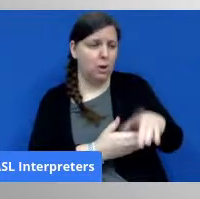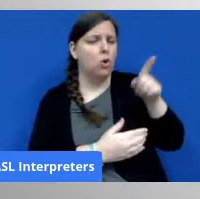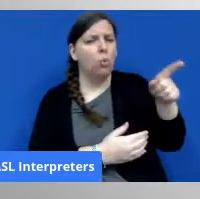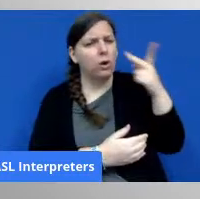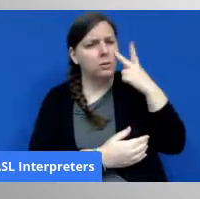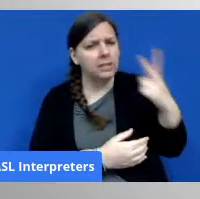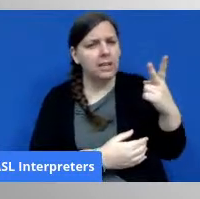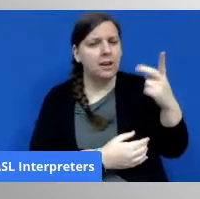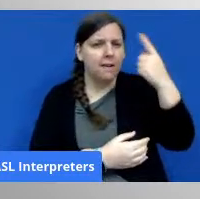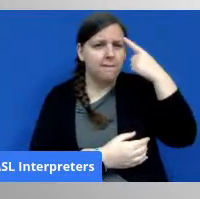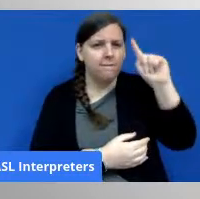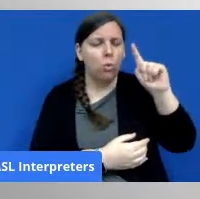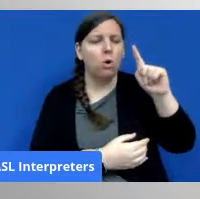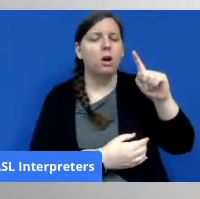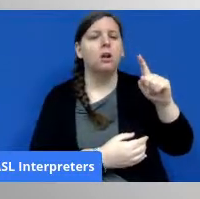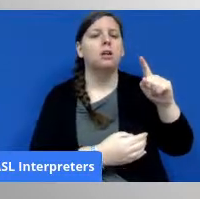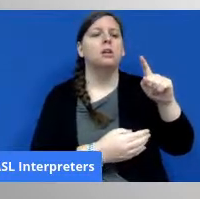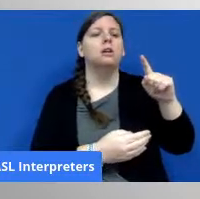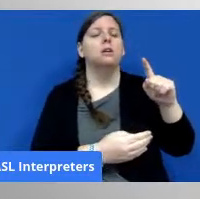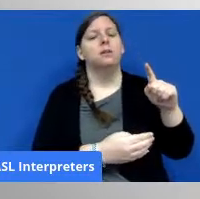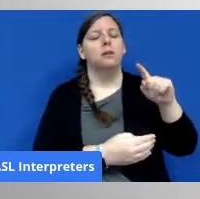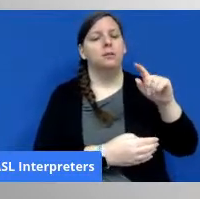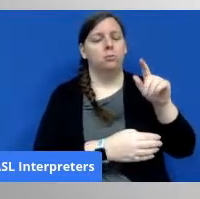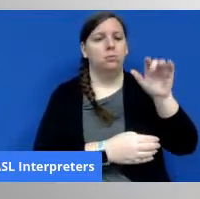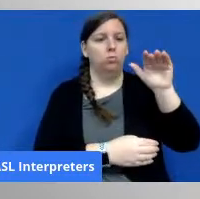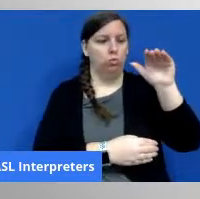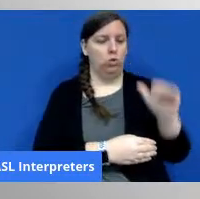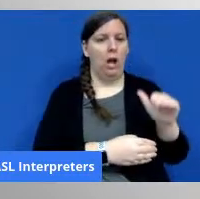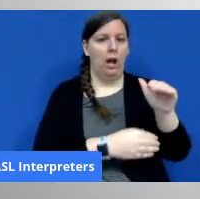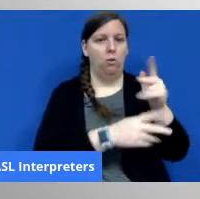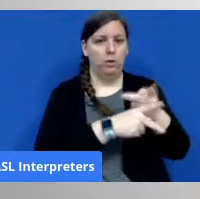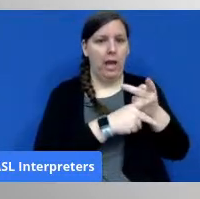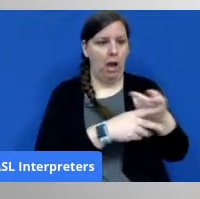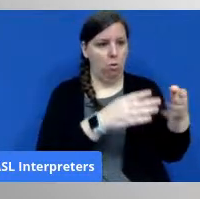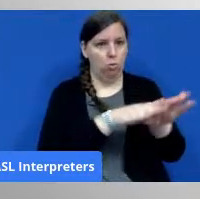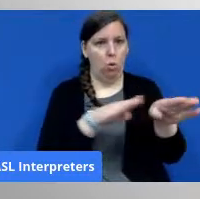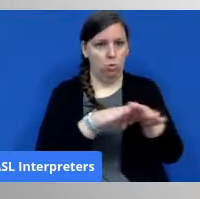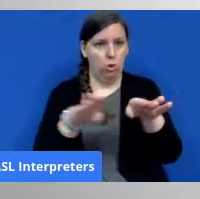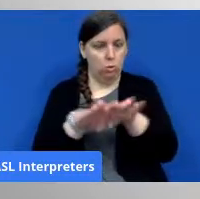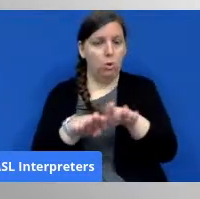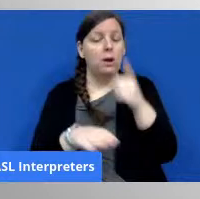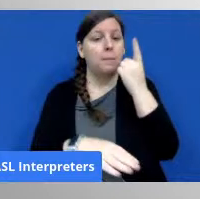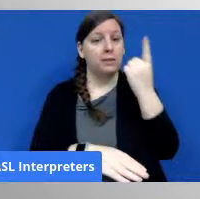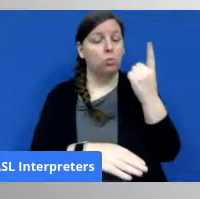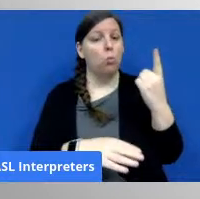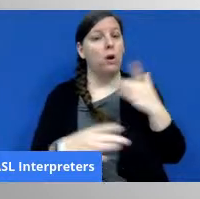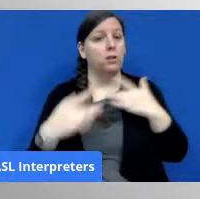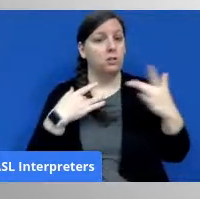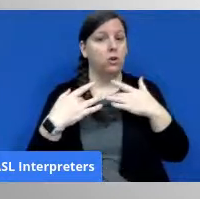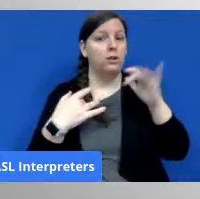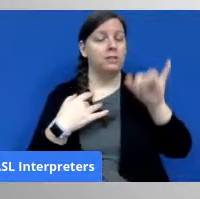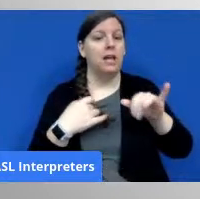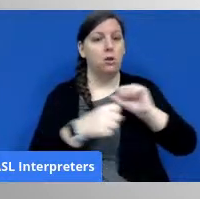seeing in terms of center closures? Because one of the big concerns was that COVID would affect their business model